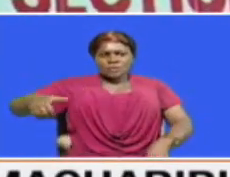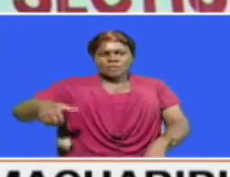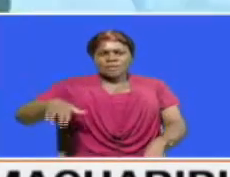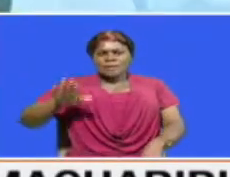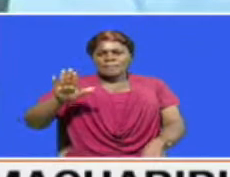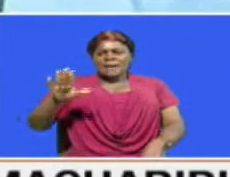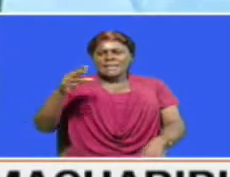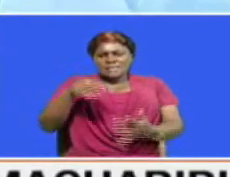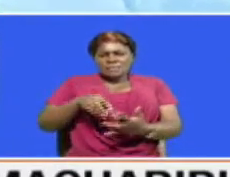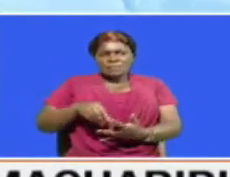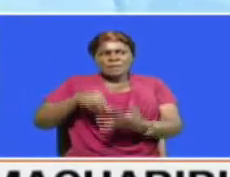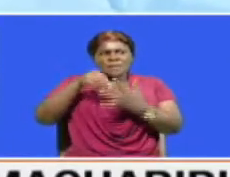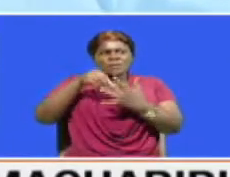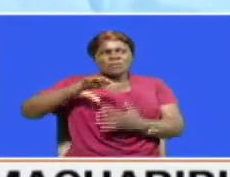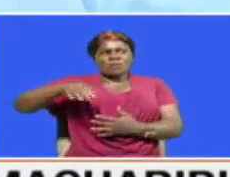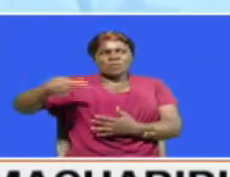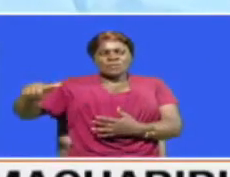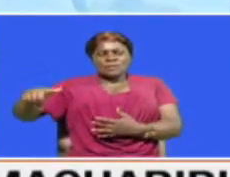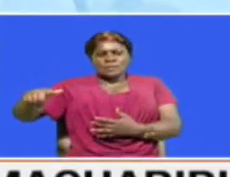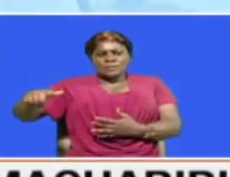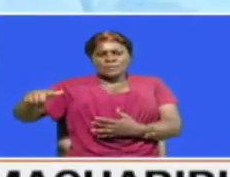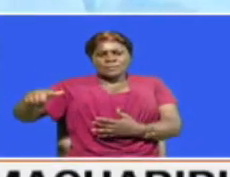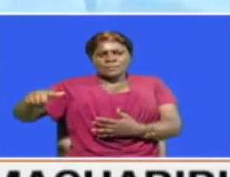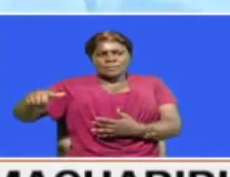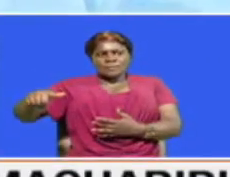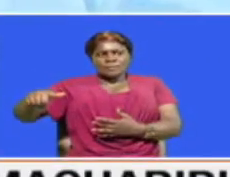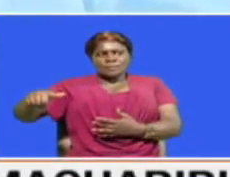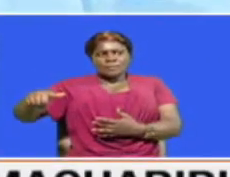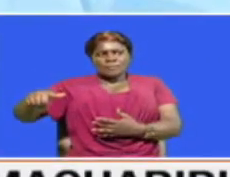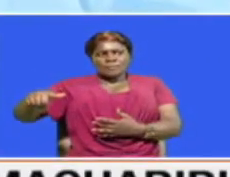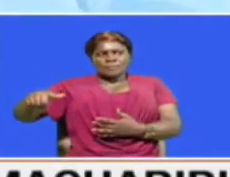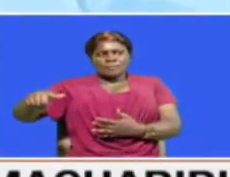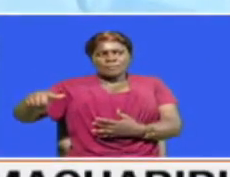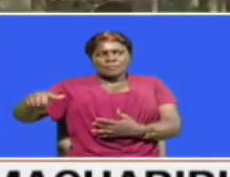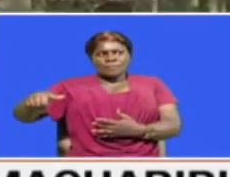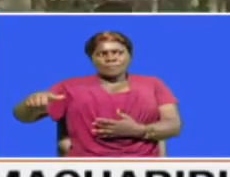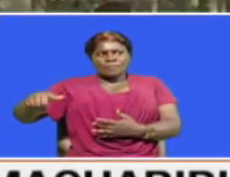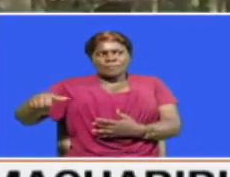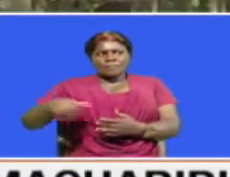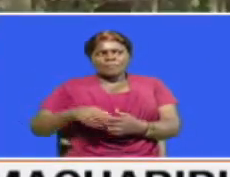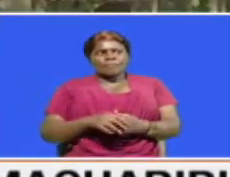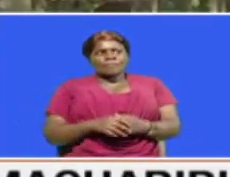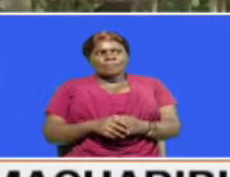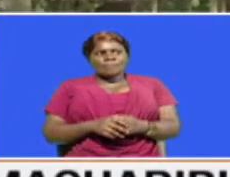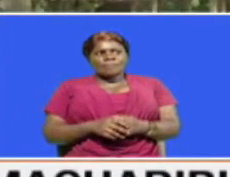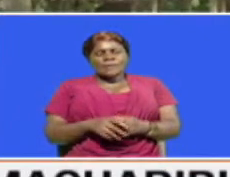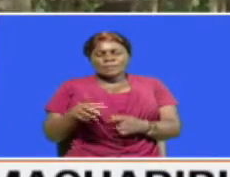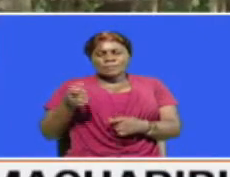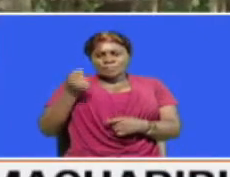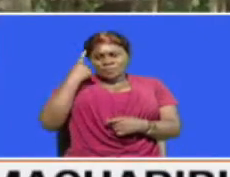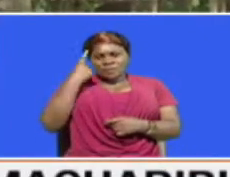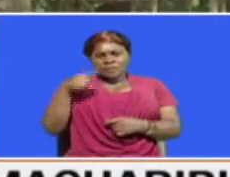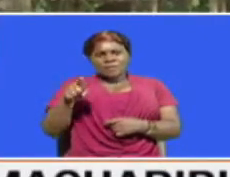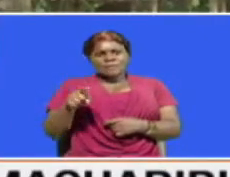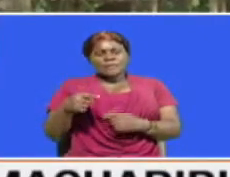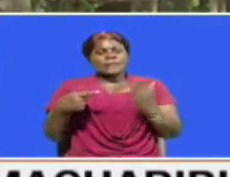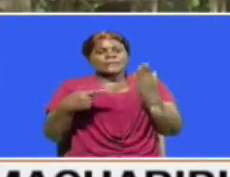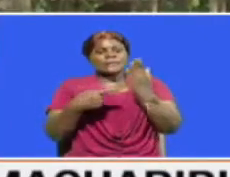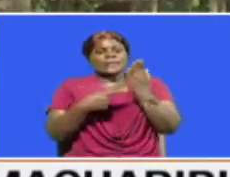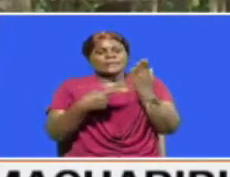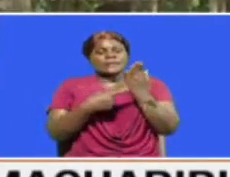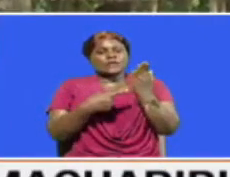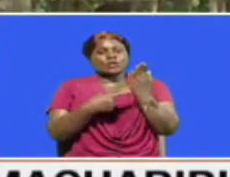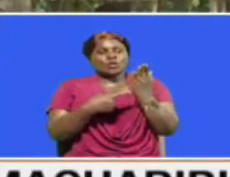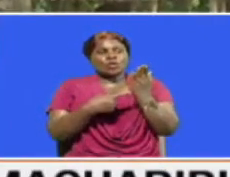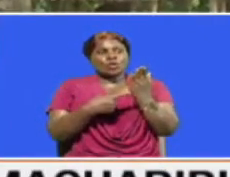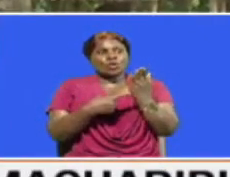ambacho ni cha pekee katika kaunti za Elreb, yani Lake Region Economic Block. where you realize that it's a bit of a technical field